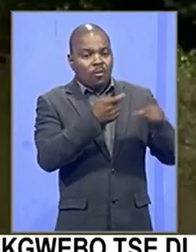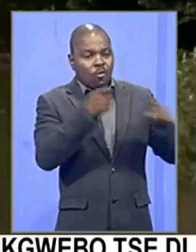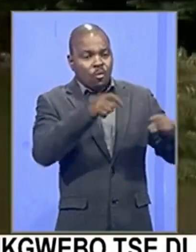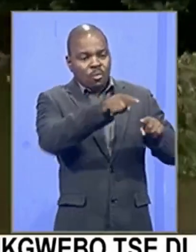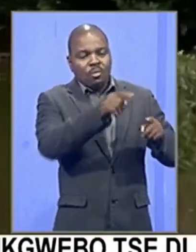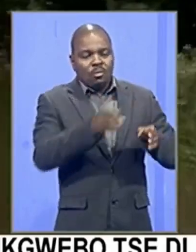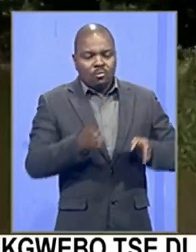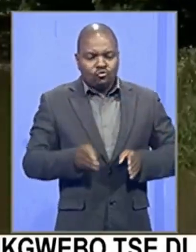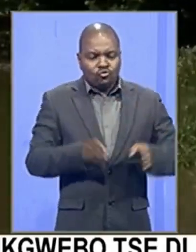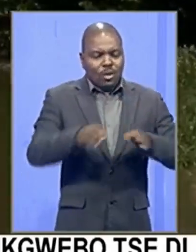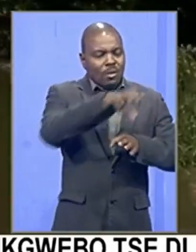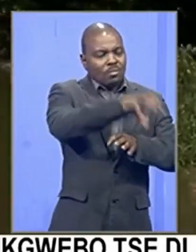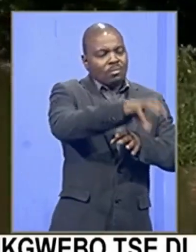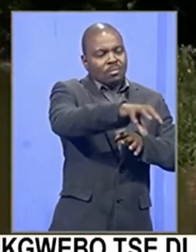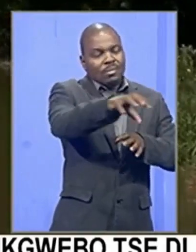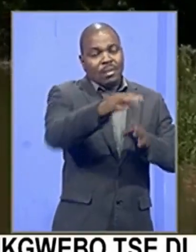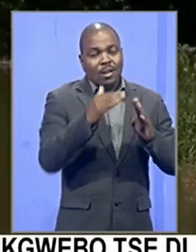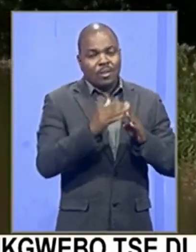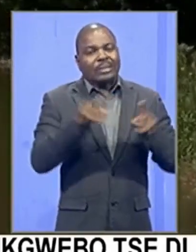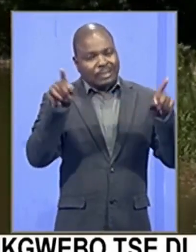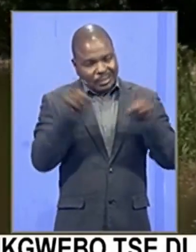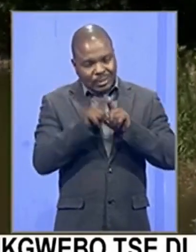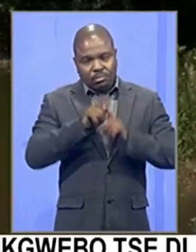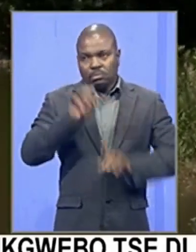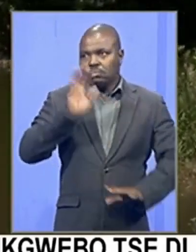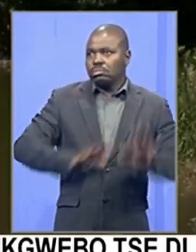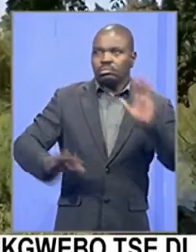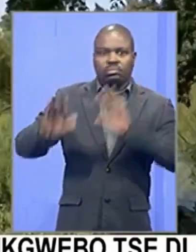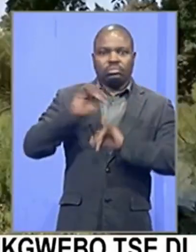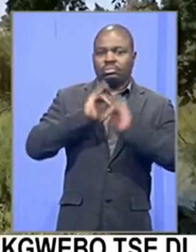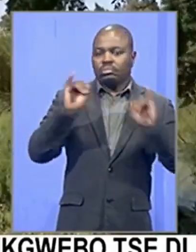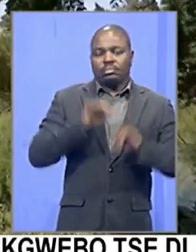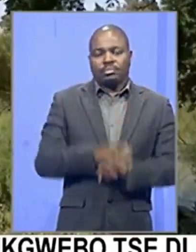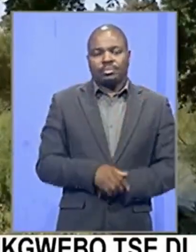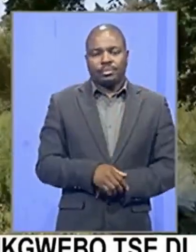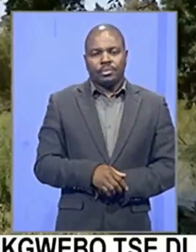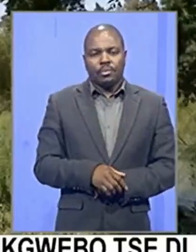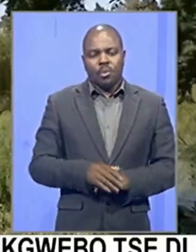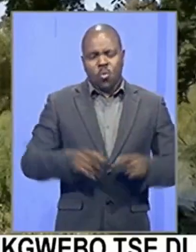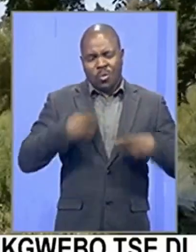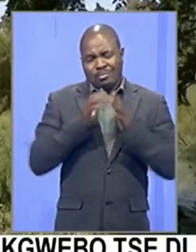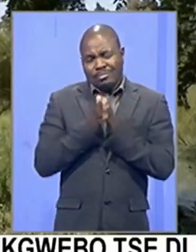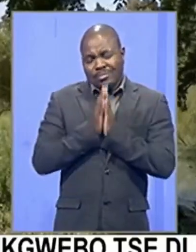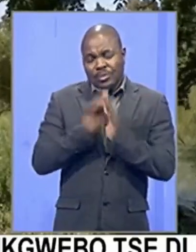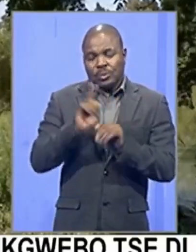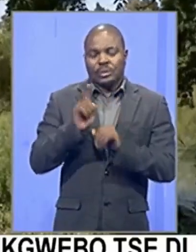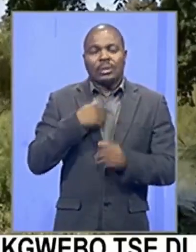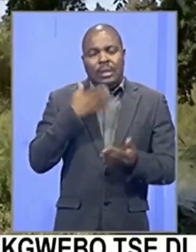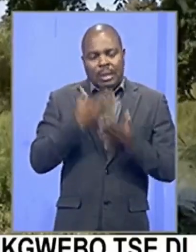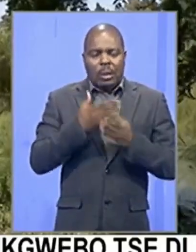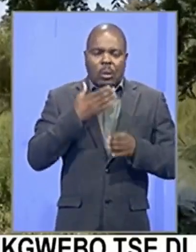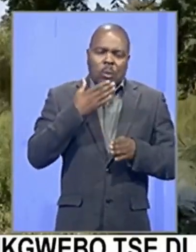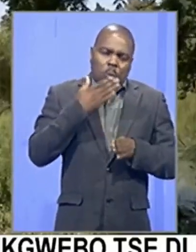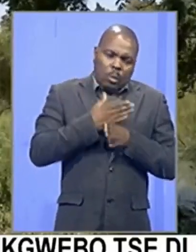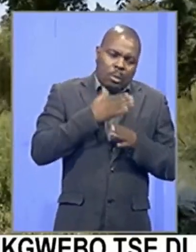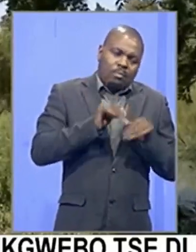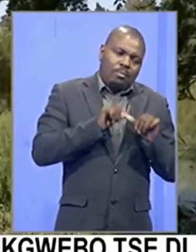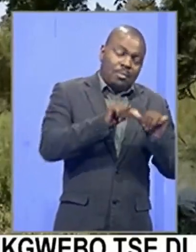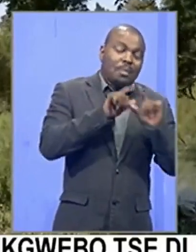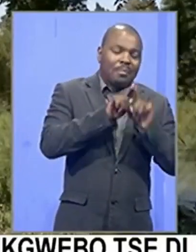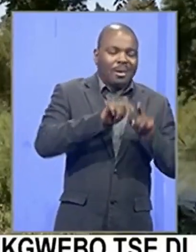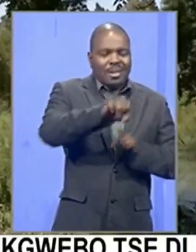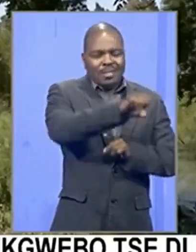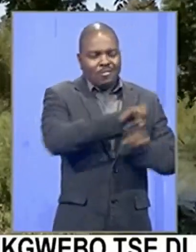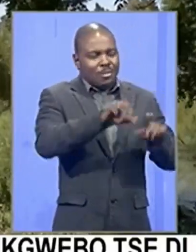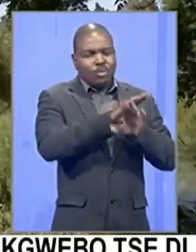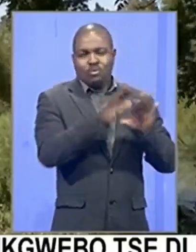mabopong a metsi le bona ba amegile thata. Ne re lakatsa gore re ka bereka mare maemo ha monate e tla re